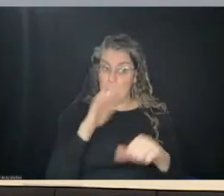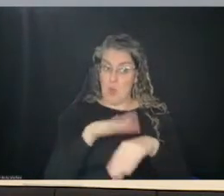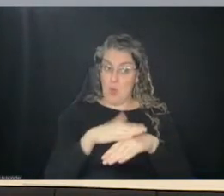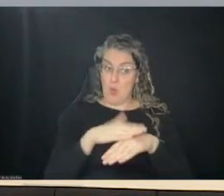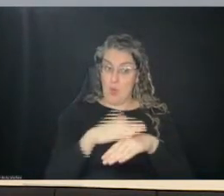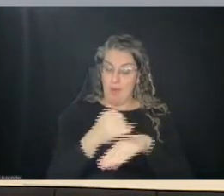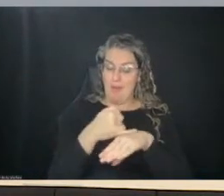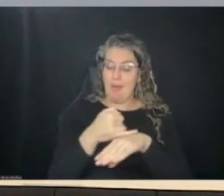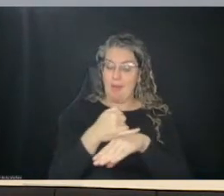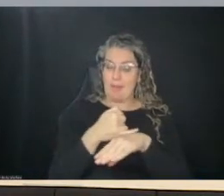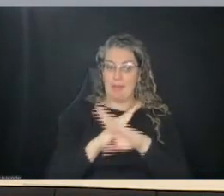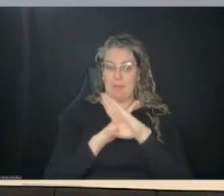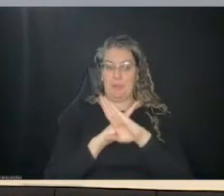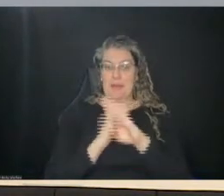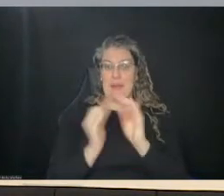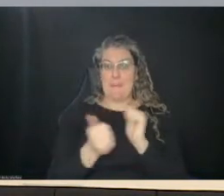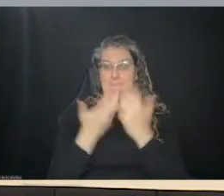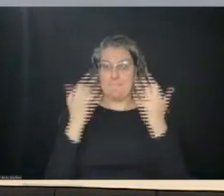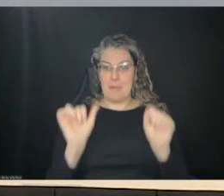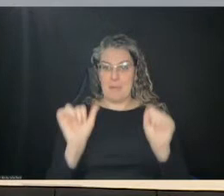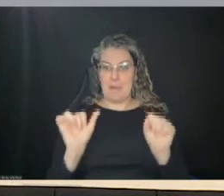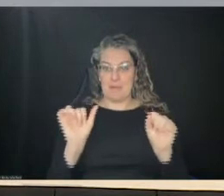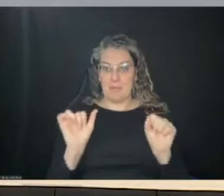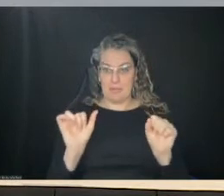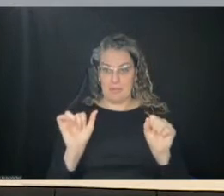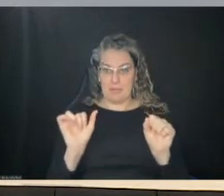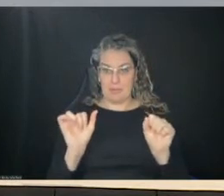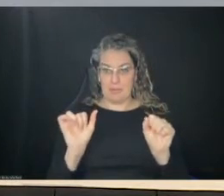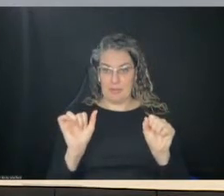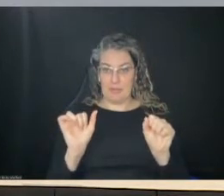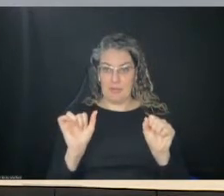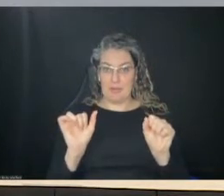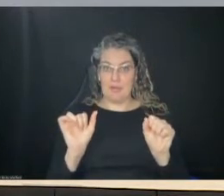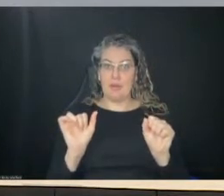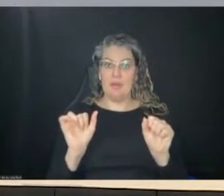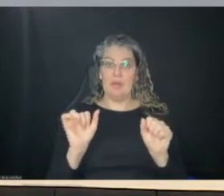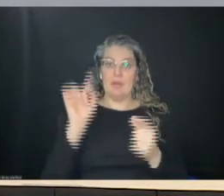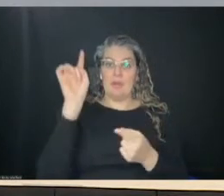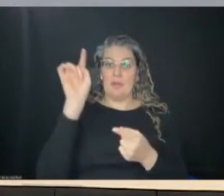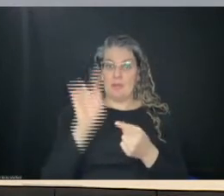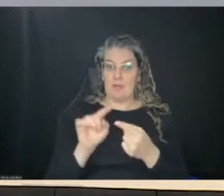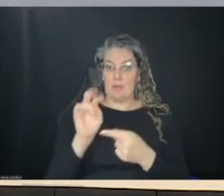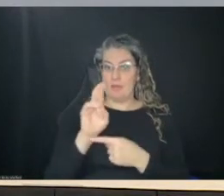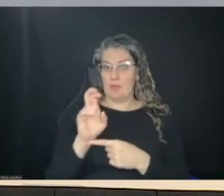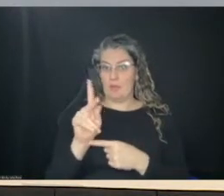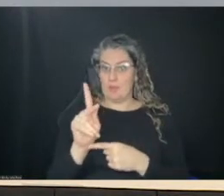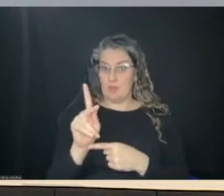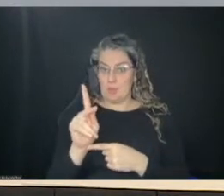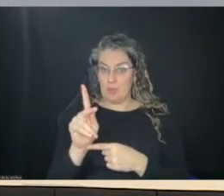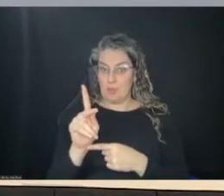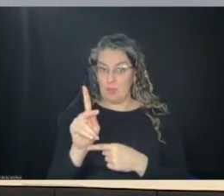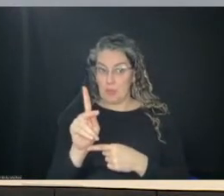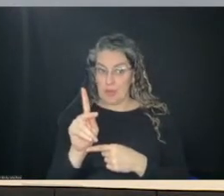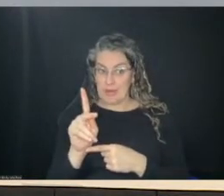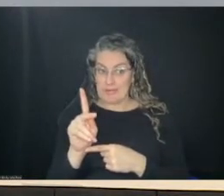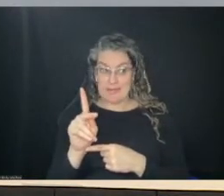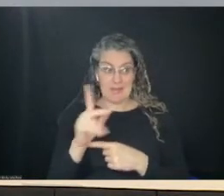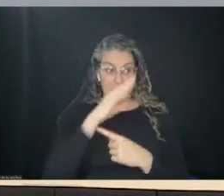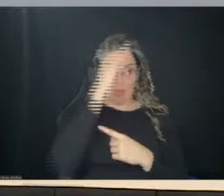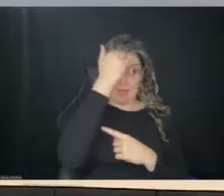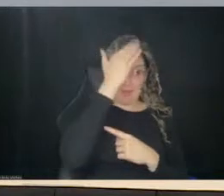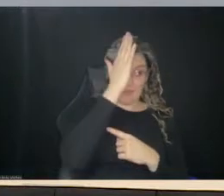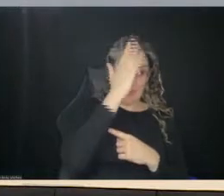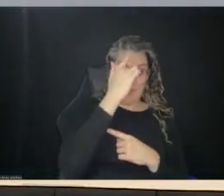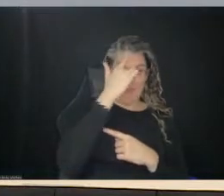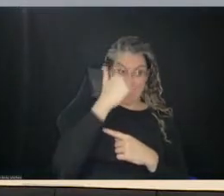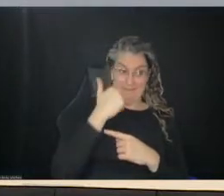protected as possible and minimize the risk of spread of illness into the